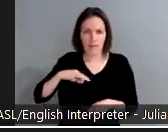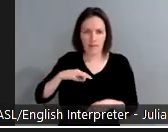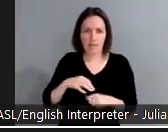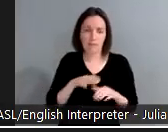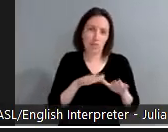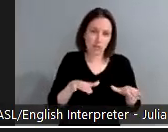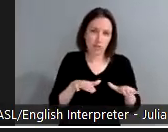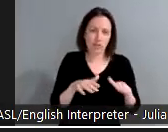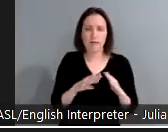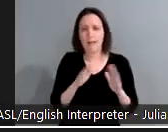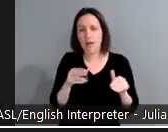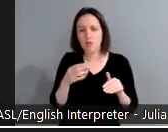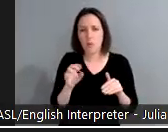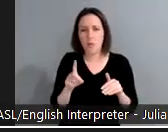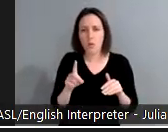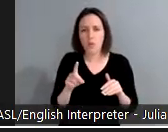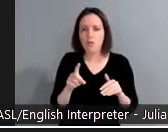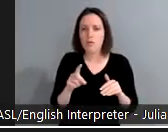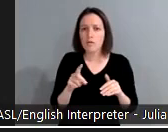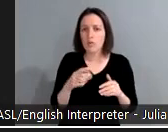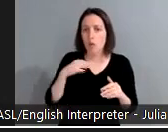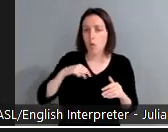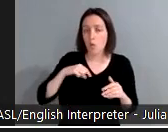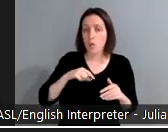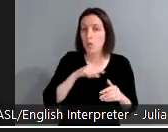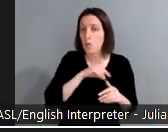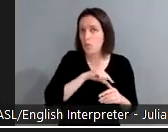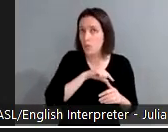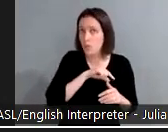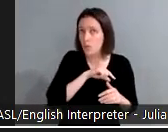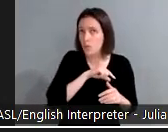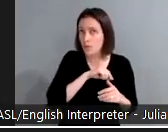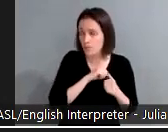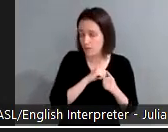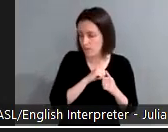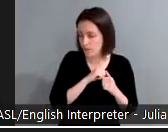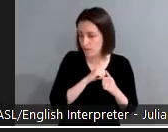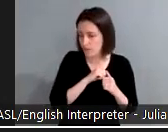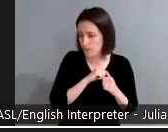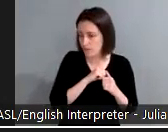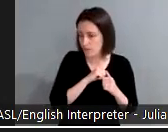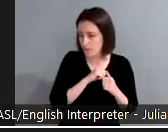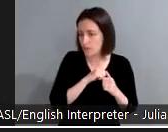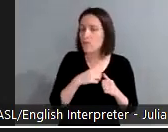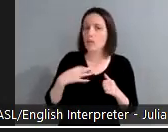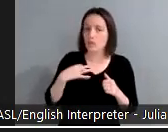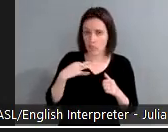and reduced price meals or are enrolled in CalFresh, CalWorks, or Medi-Cal.